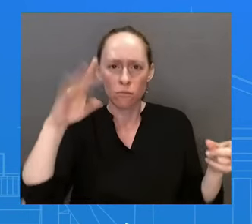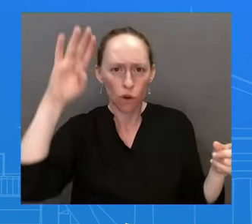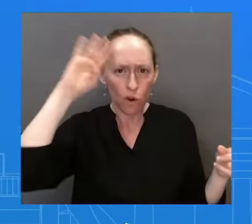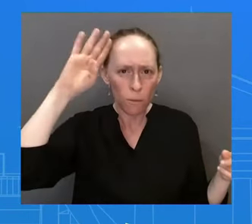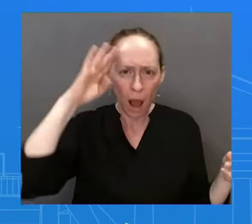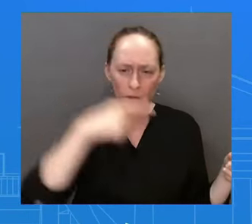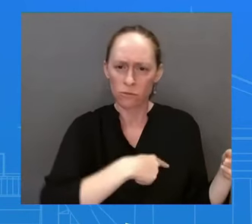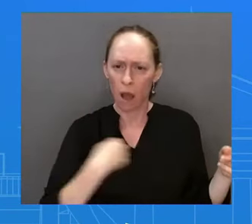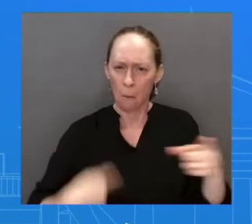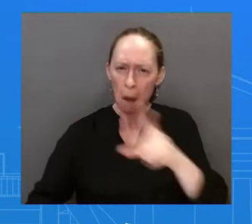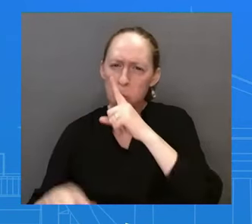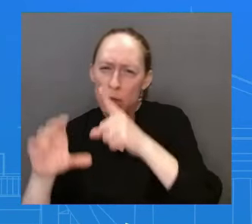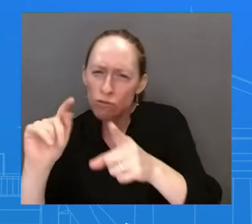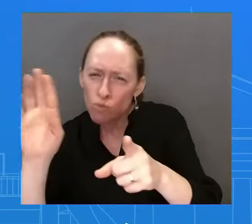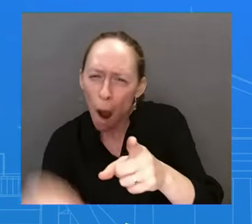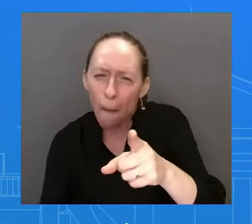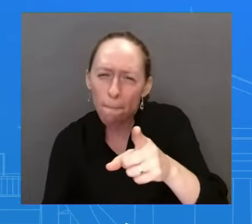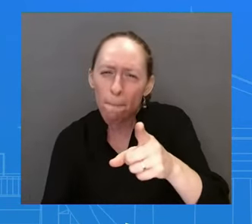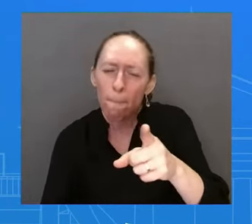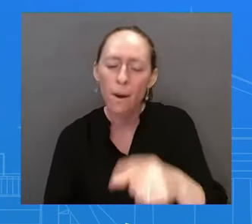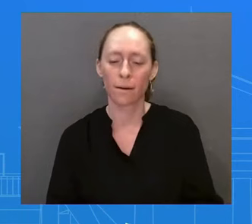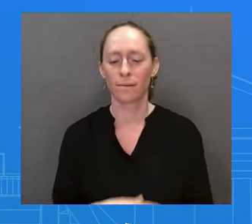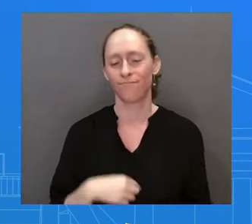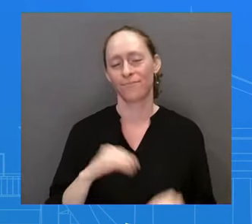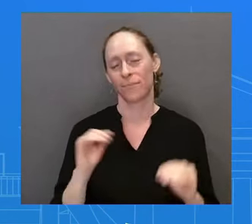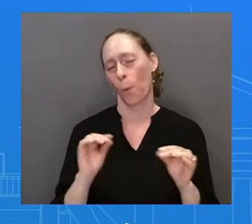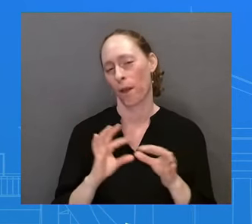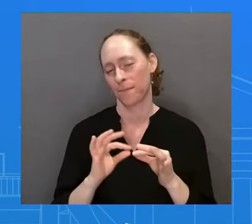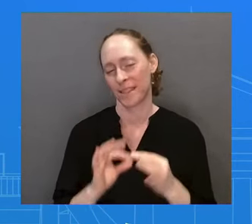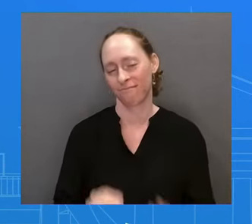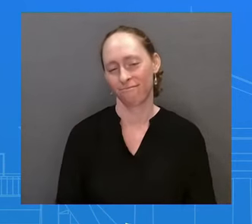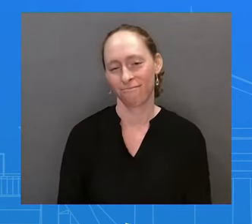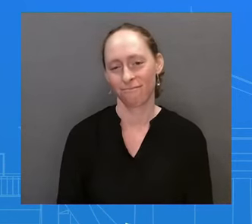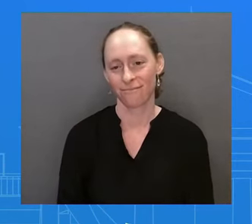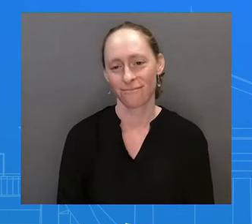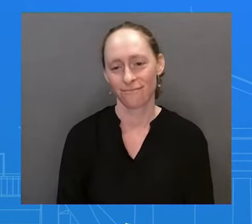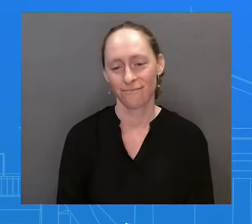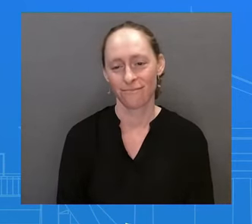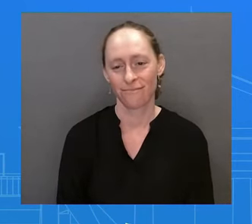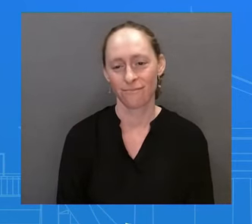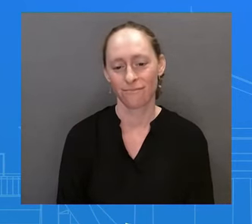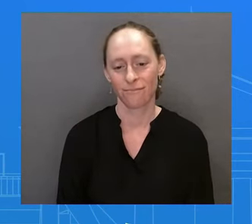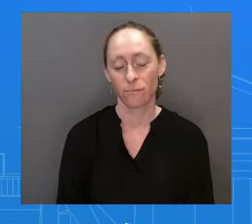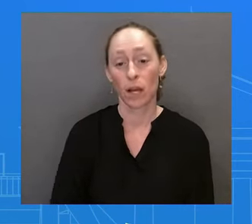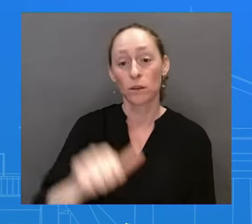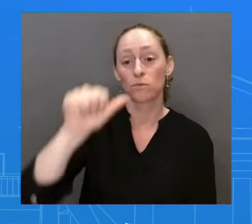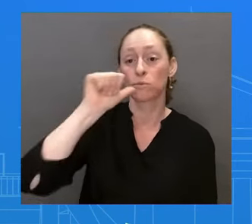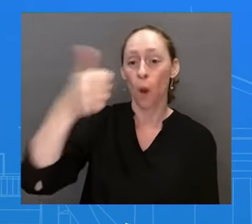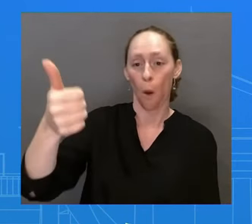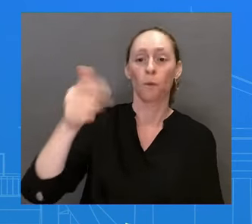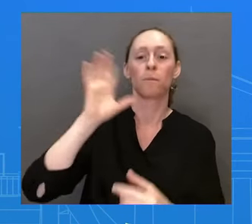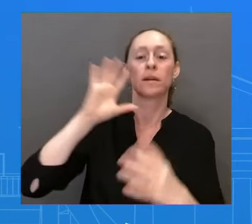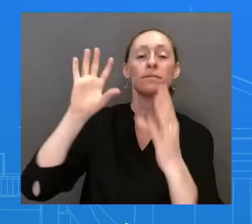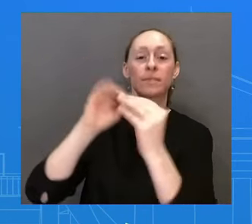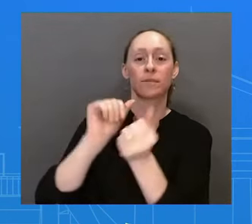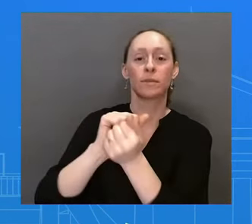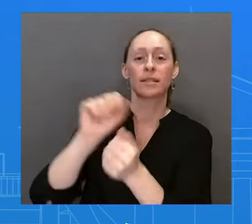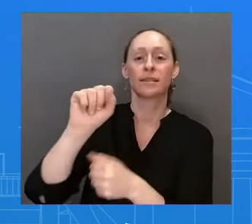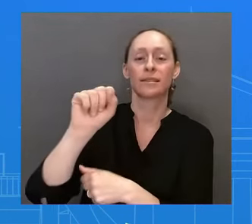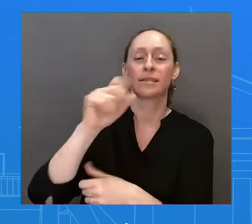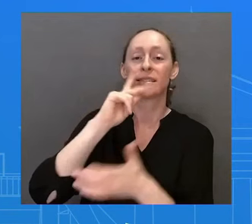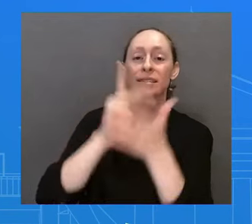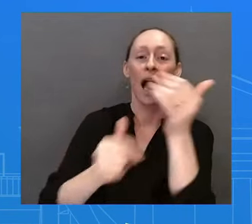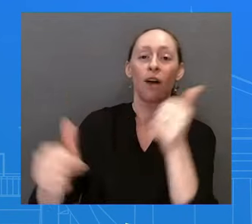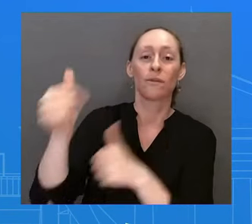meeting tomorrow with the Secretary General, can you walk us through sort of where the President is on Ukraine